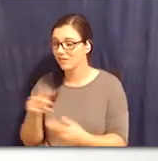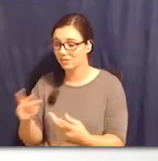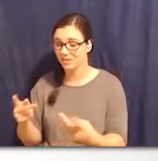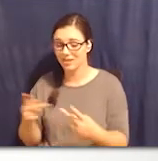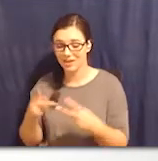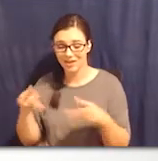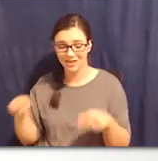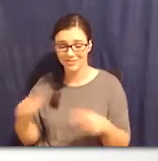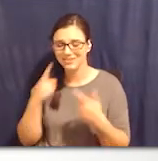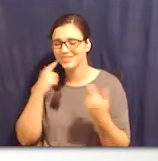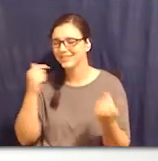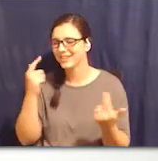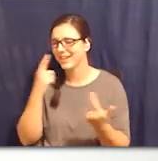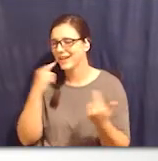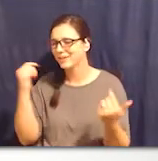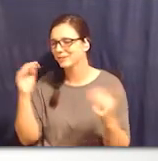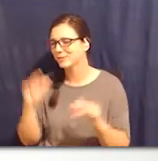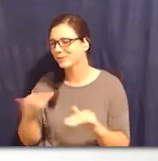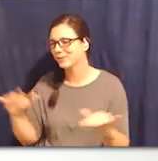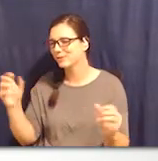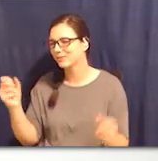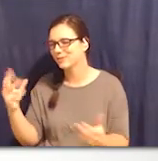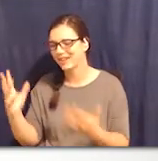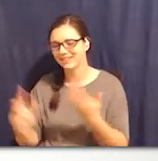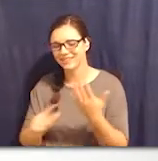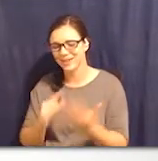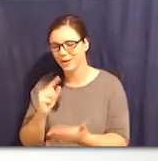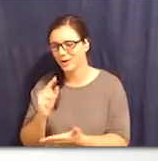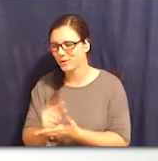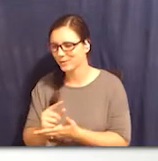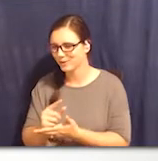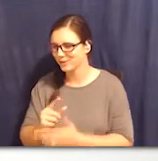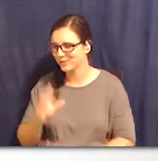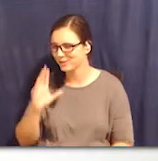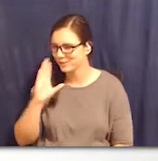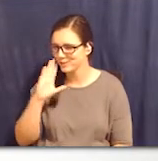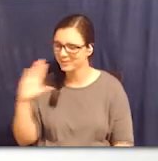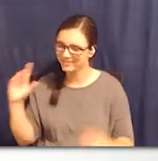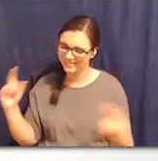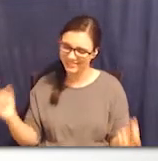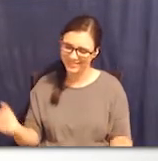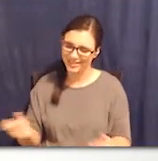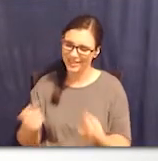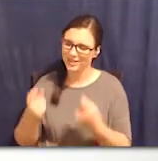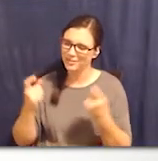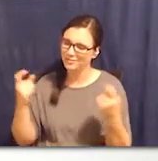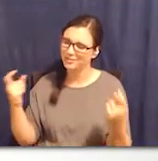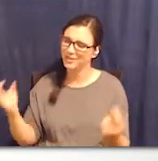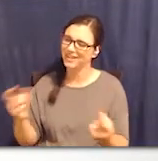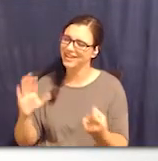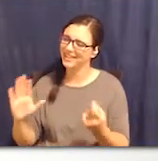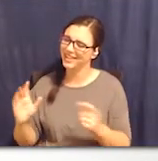dove. They will fill the place with laughter for hours,